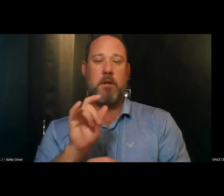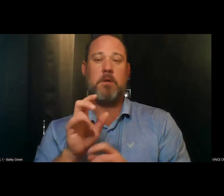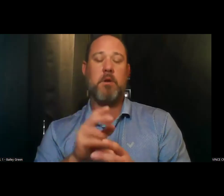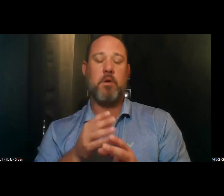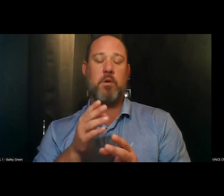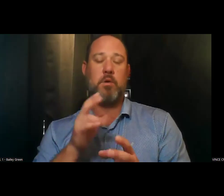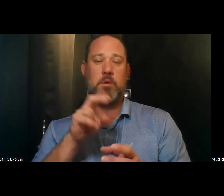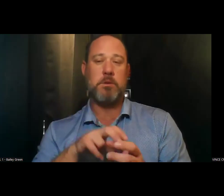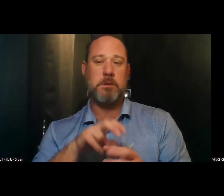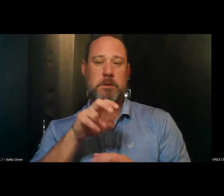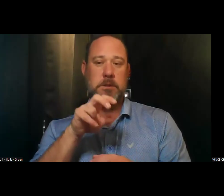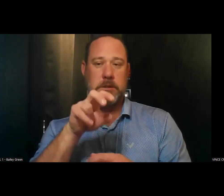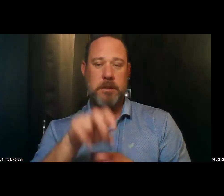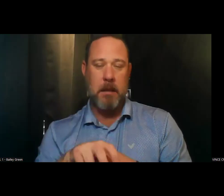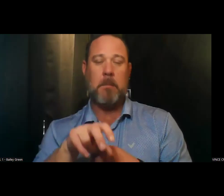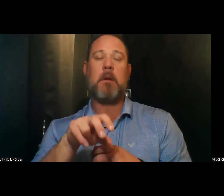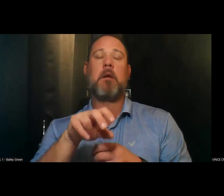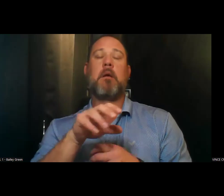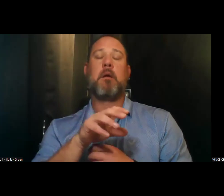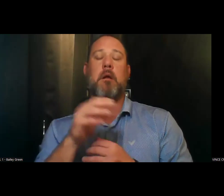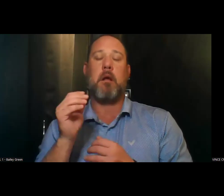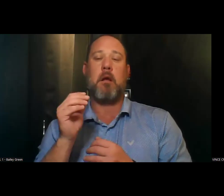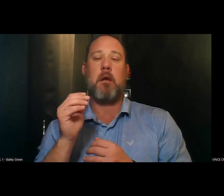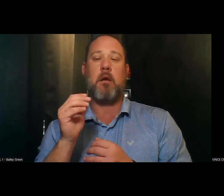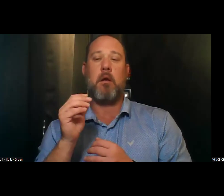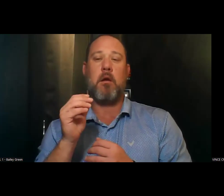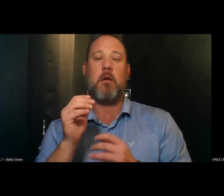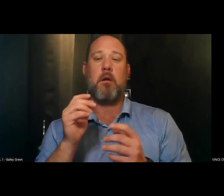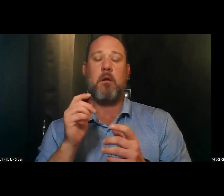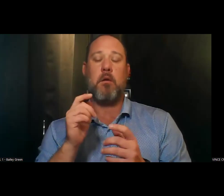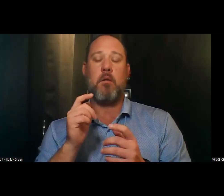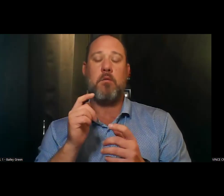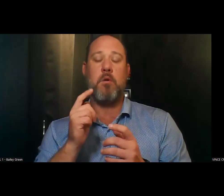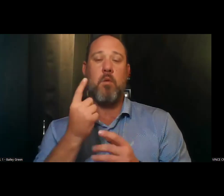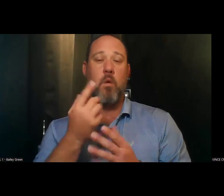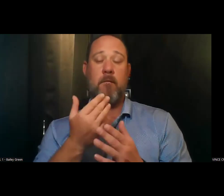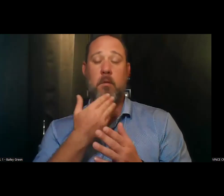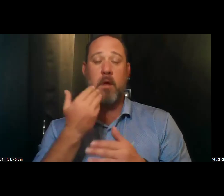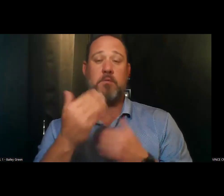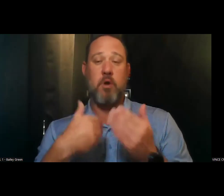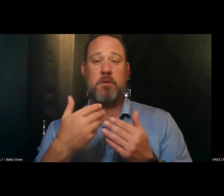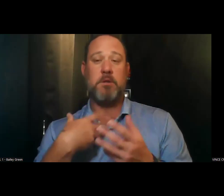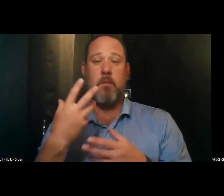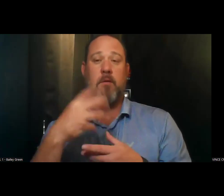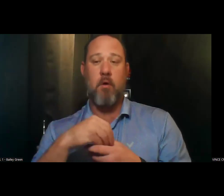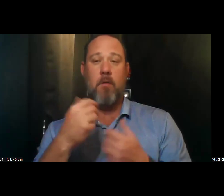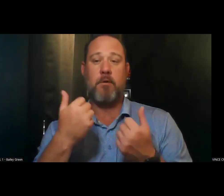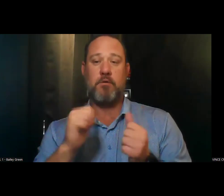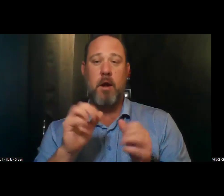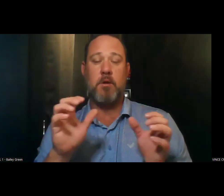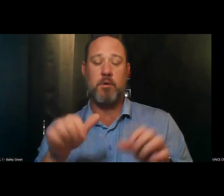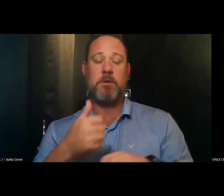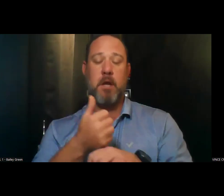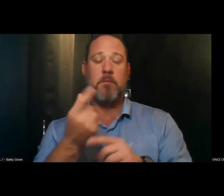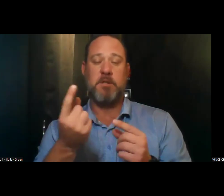in and it was a it's one of the best processes I've been involved in trying to do something like